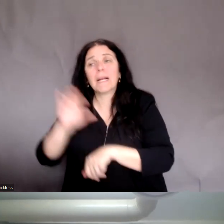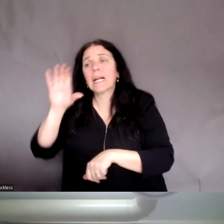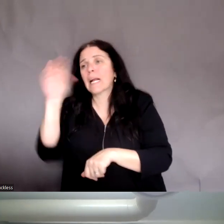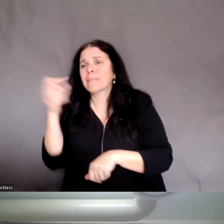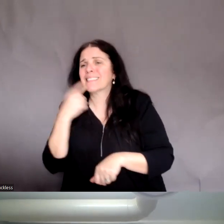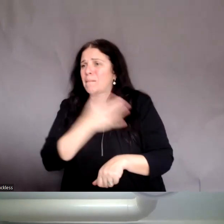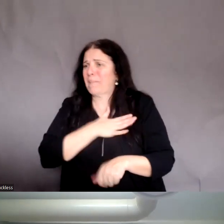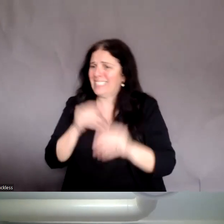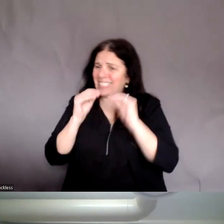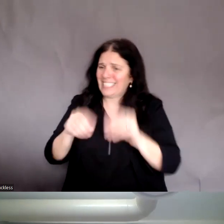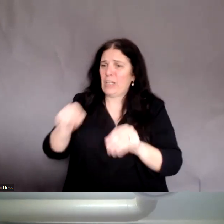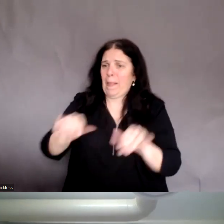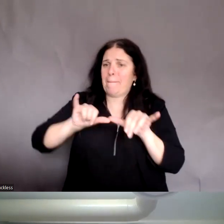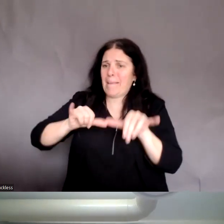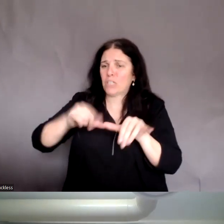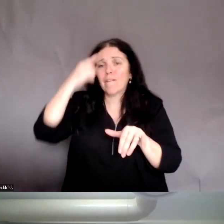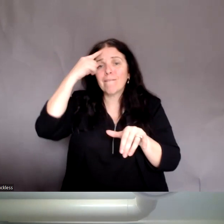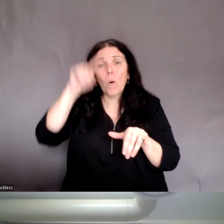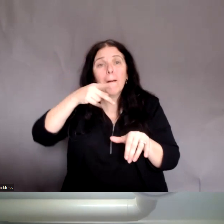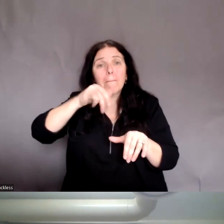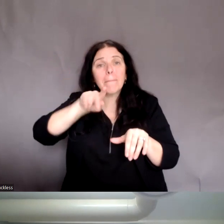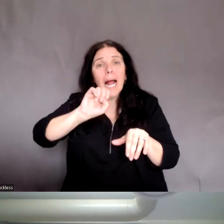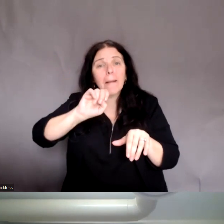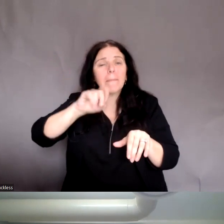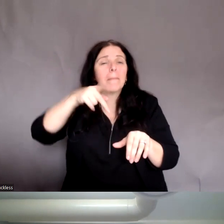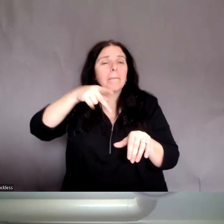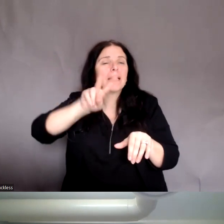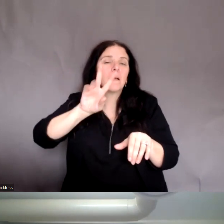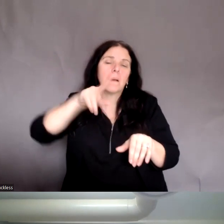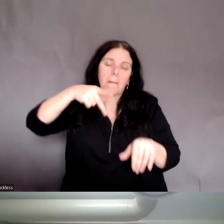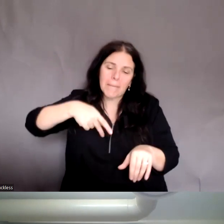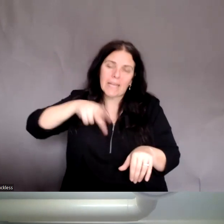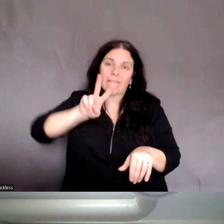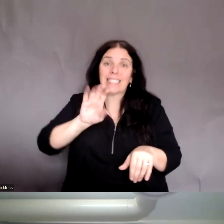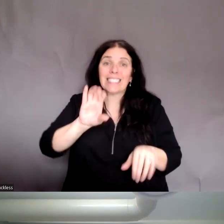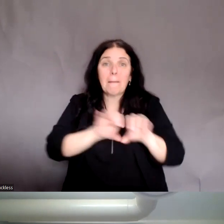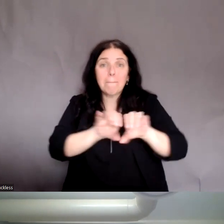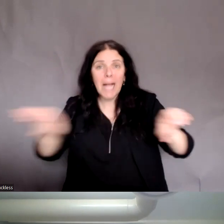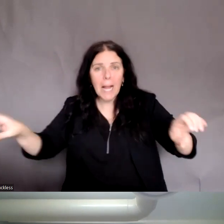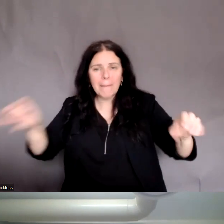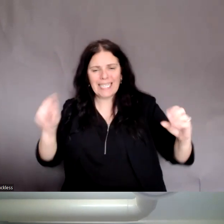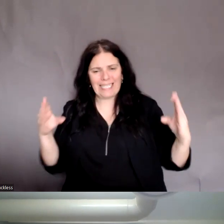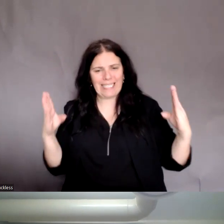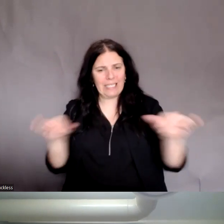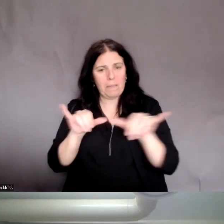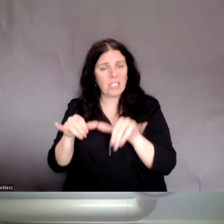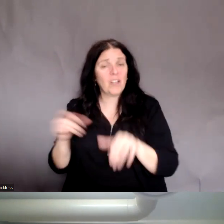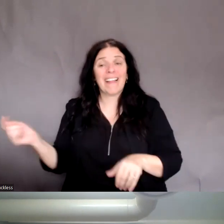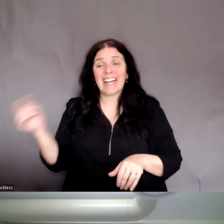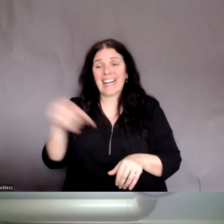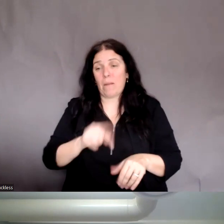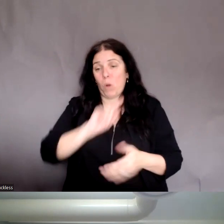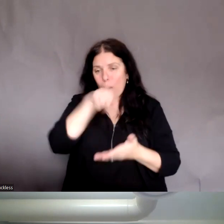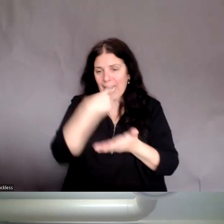measure so that they could cut PVC piping in a certain way. Mhm. And they were in for literally less than an